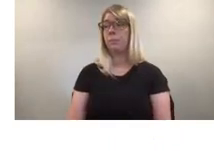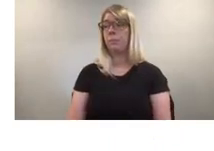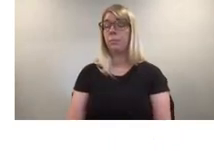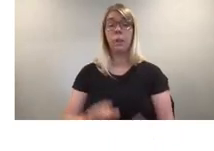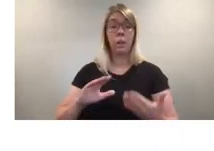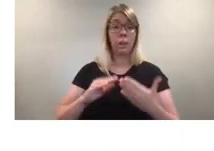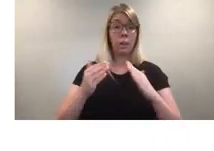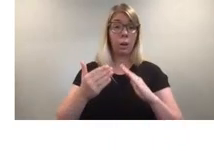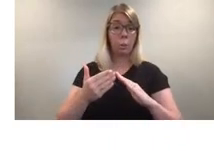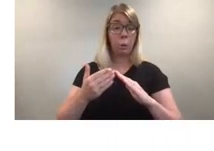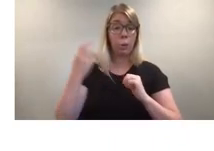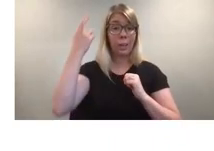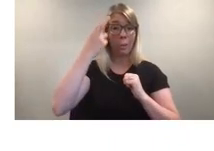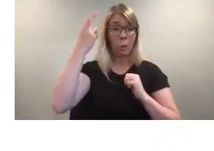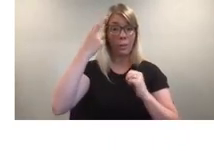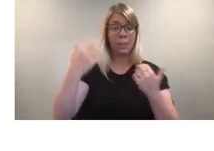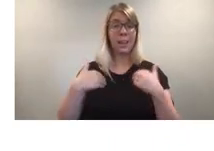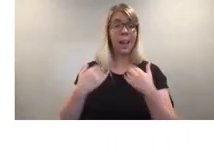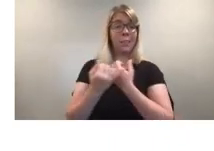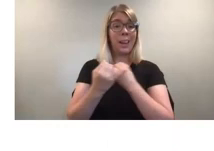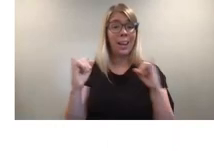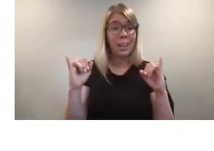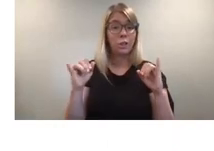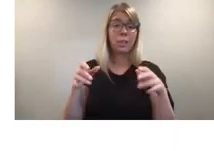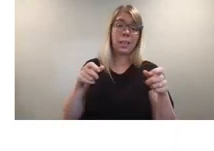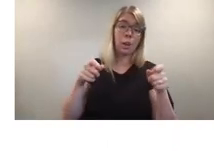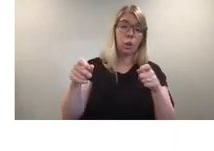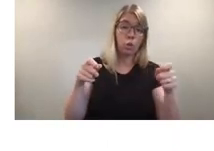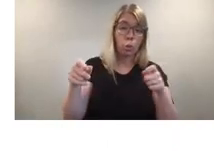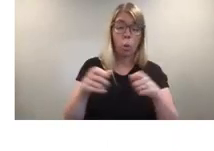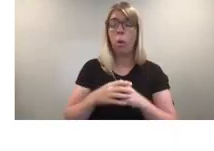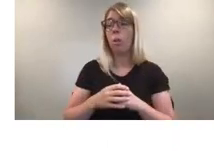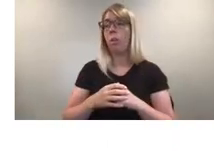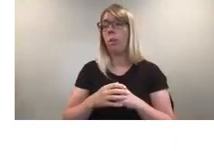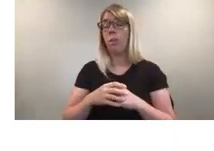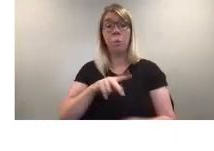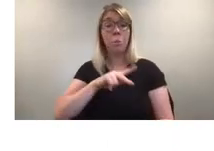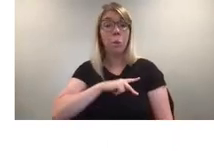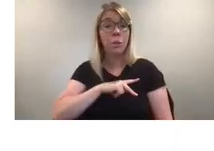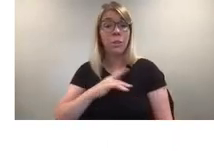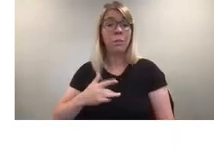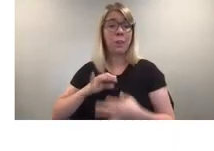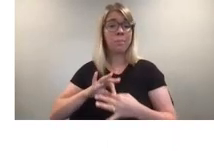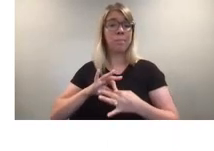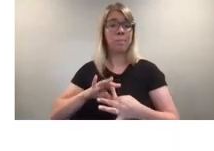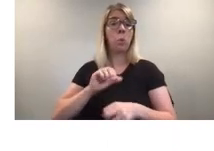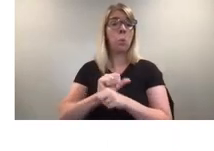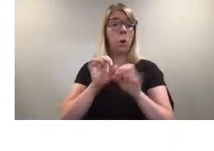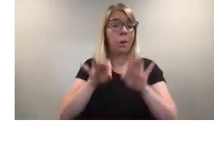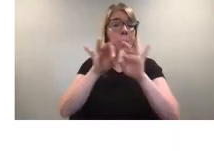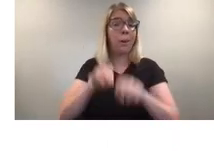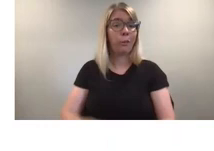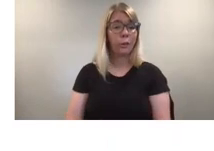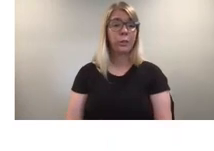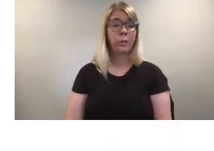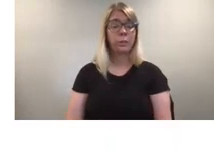community purpose, they have agency, controller agency, personal, they feel their work matters.